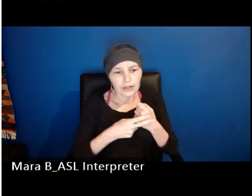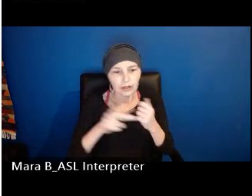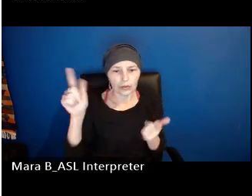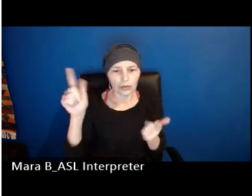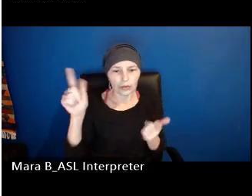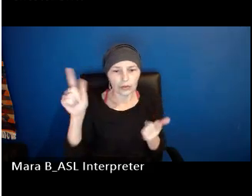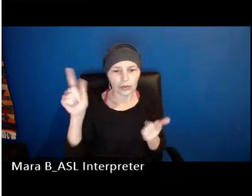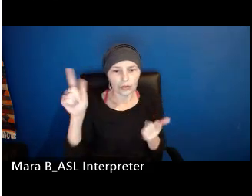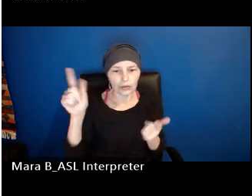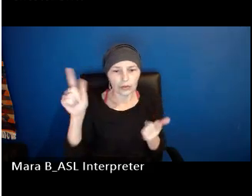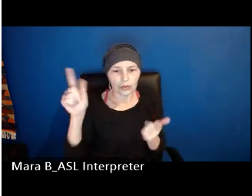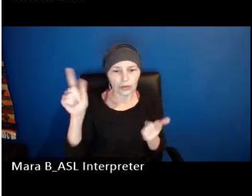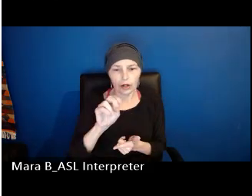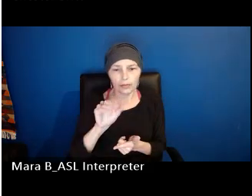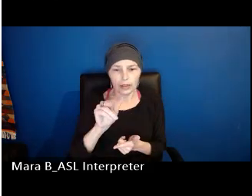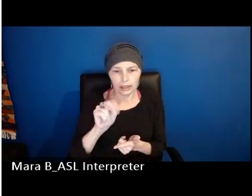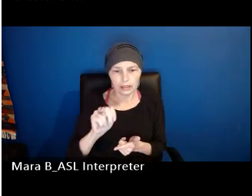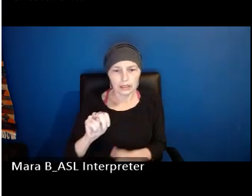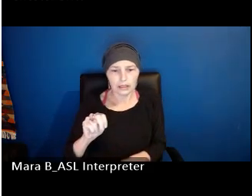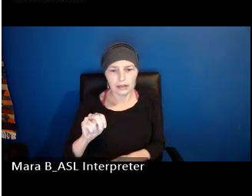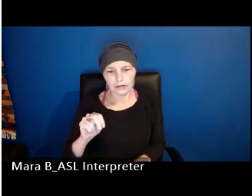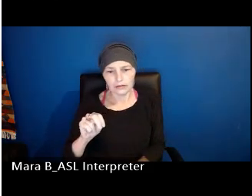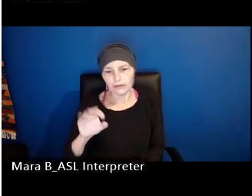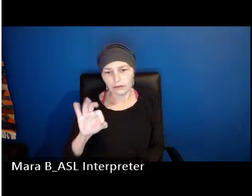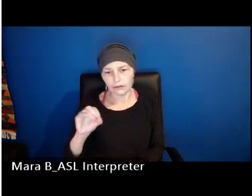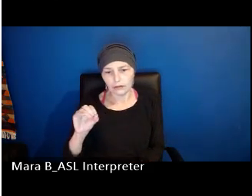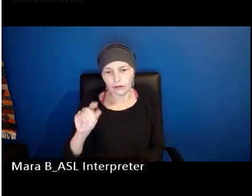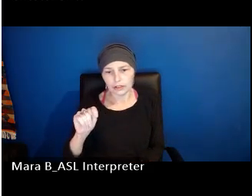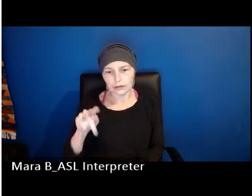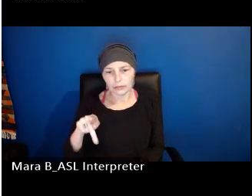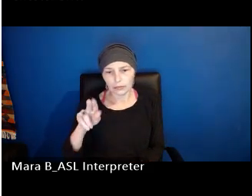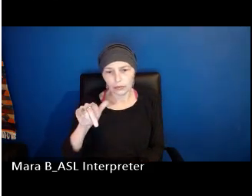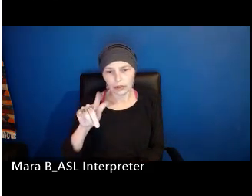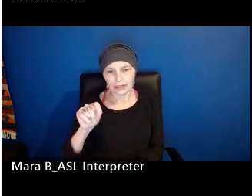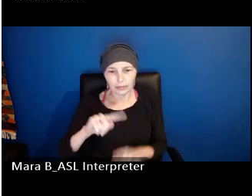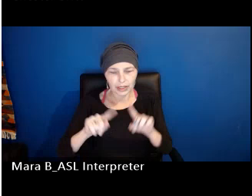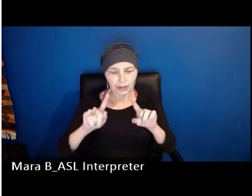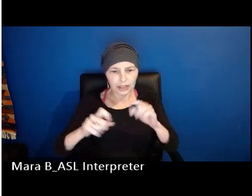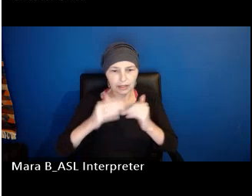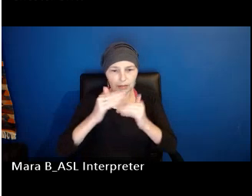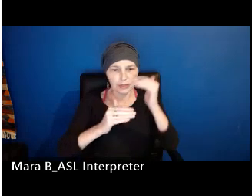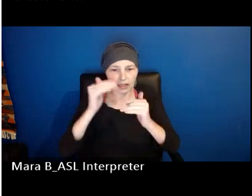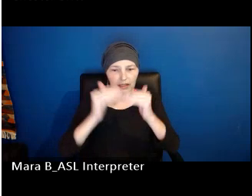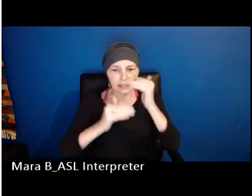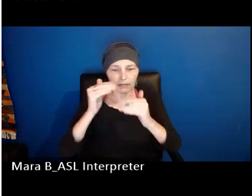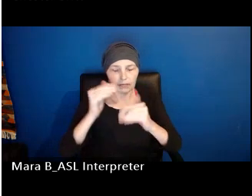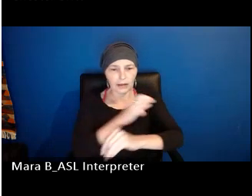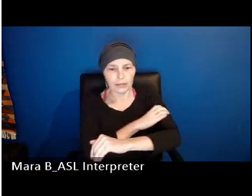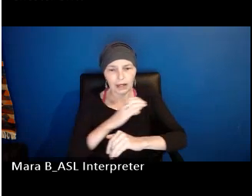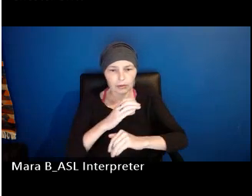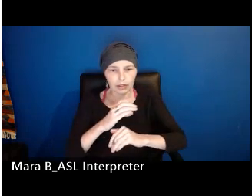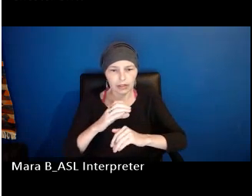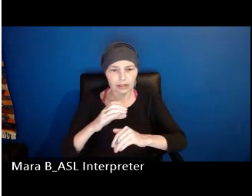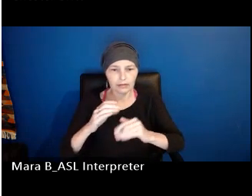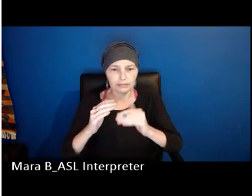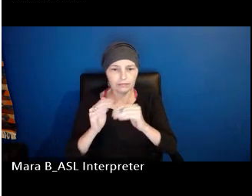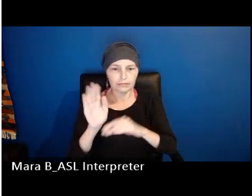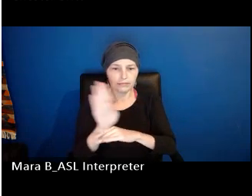footprint, look at the fact that you would have to build new power plants and the like to make all these electrical things